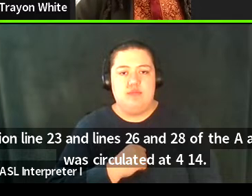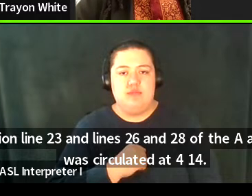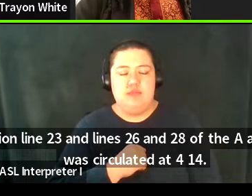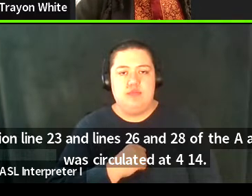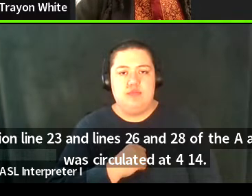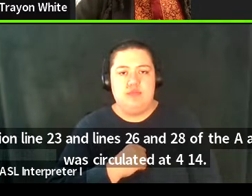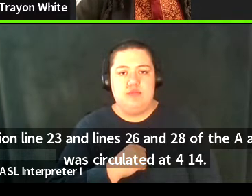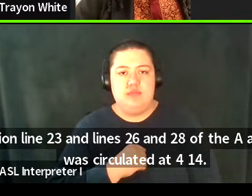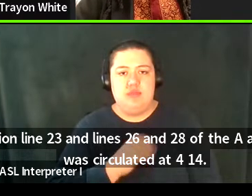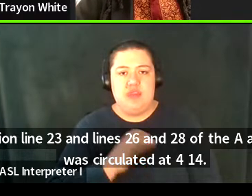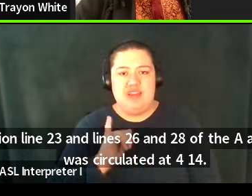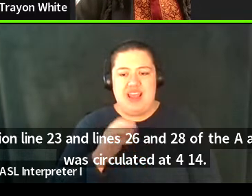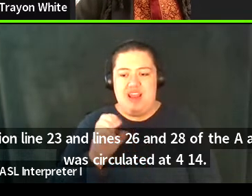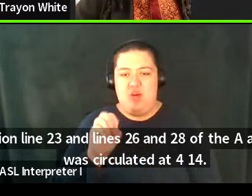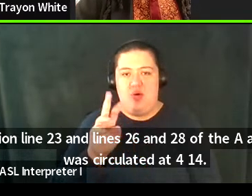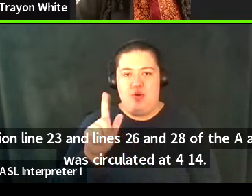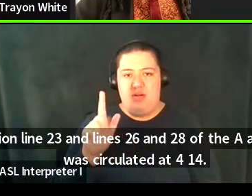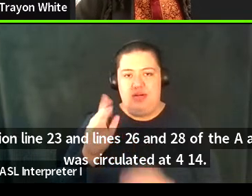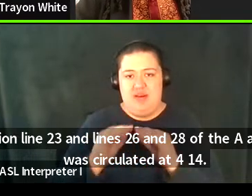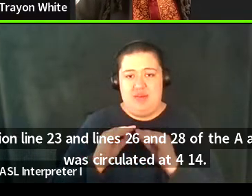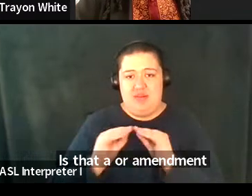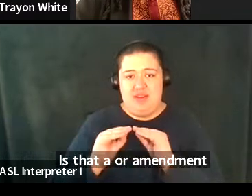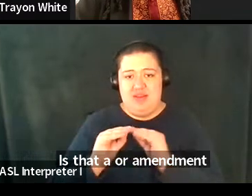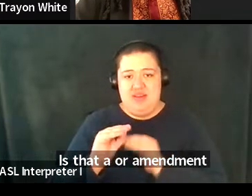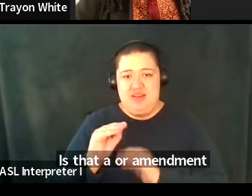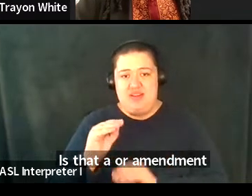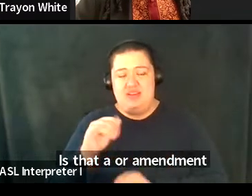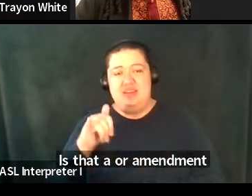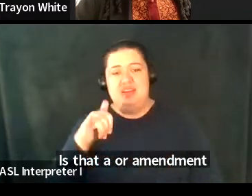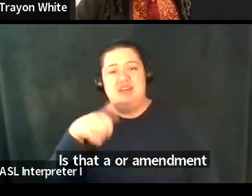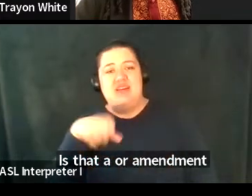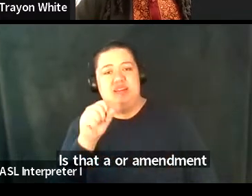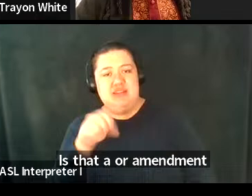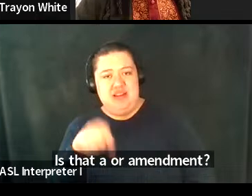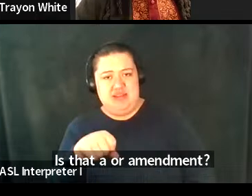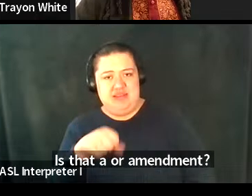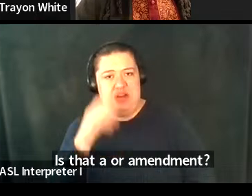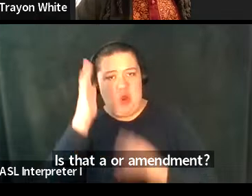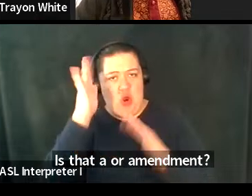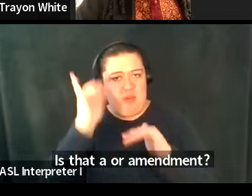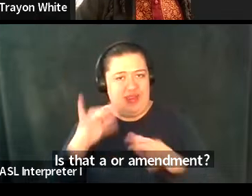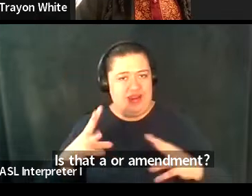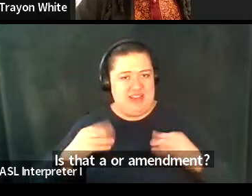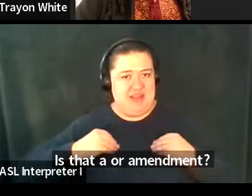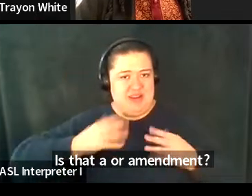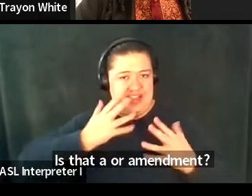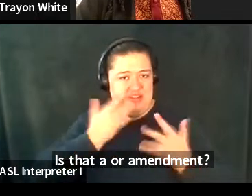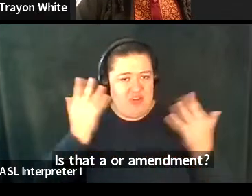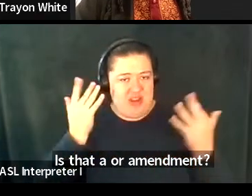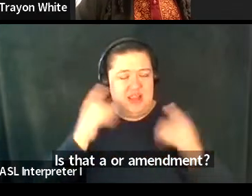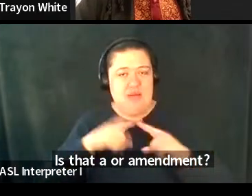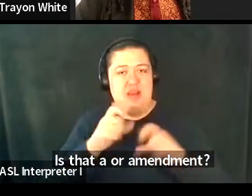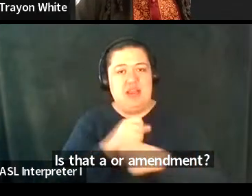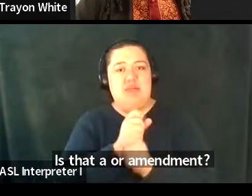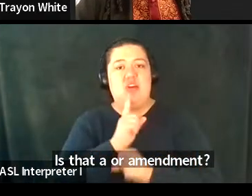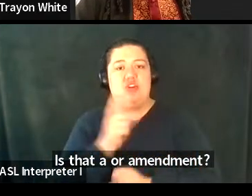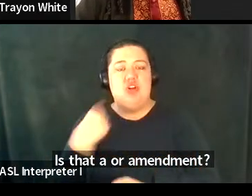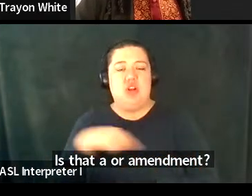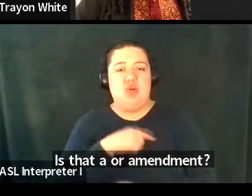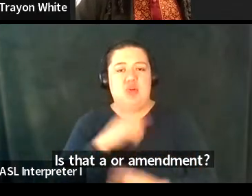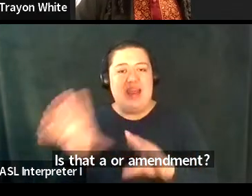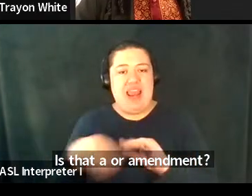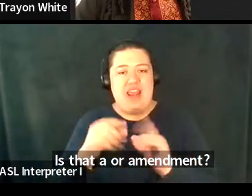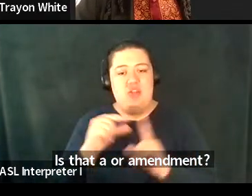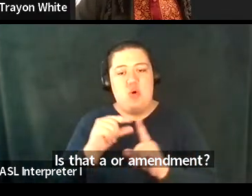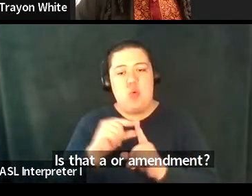Is that an oral amendment? Yes, if I'm hoping that it? would be accepted as friendly, but simply to just make sure we add the